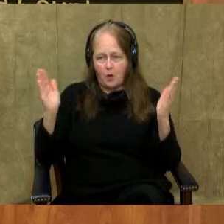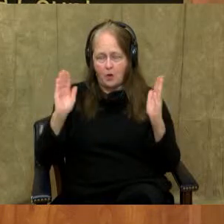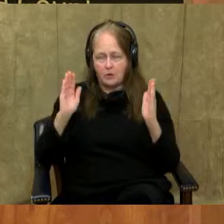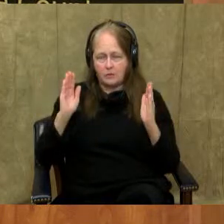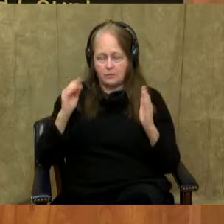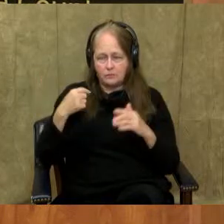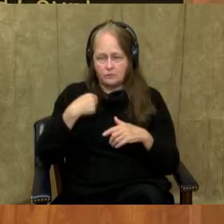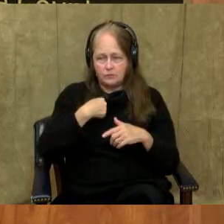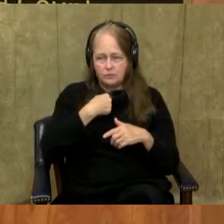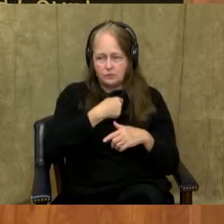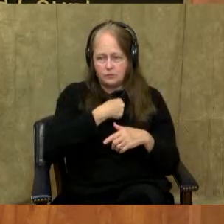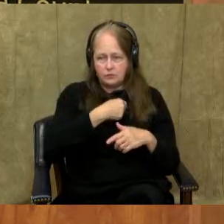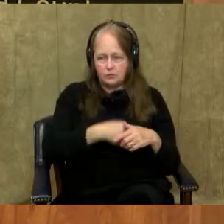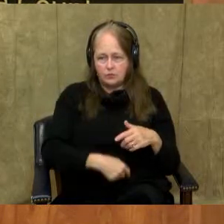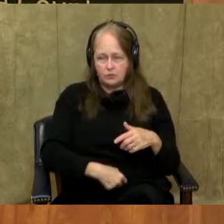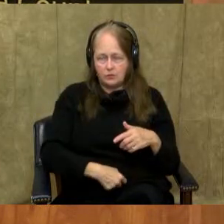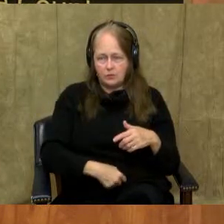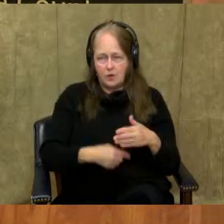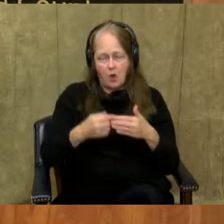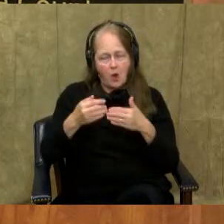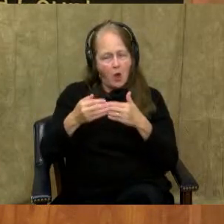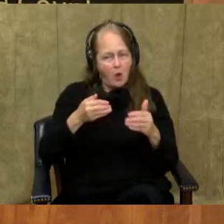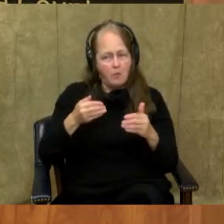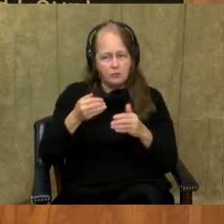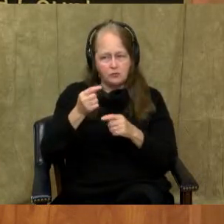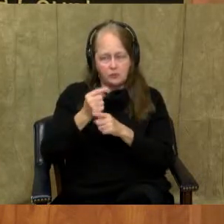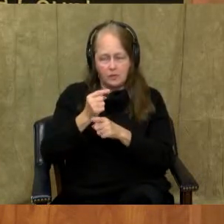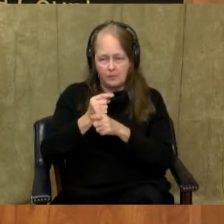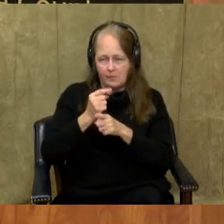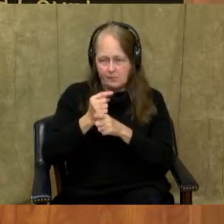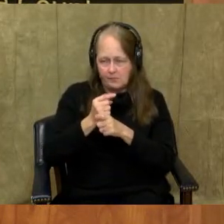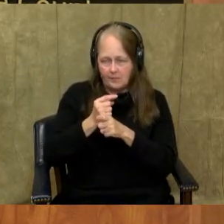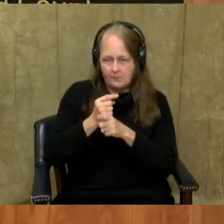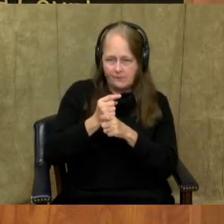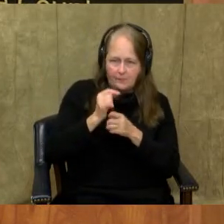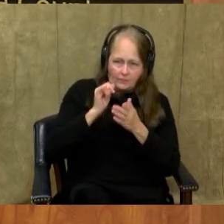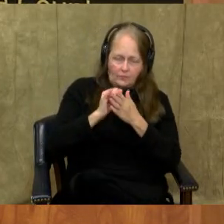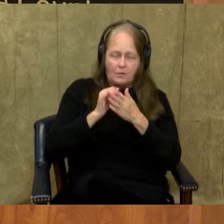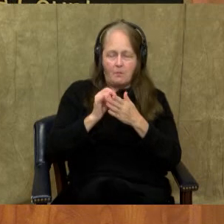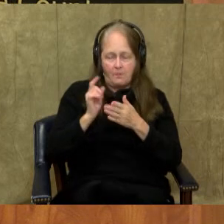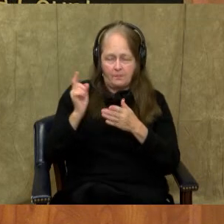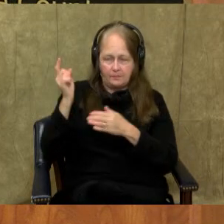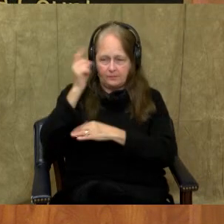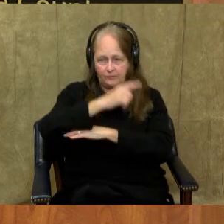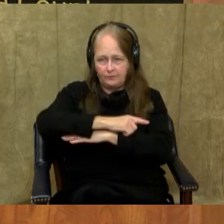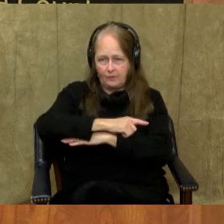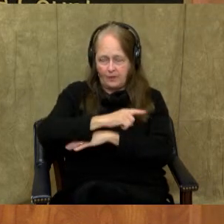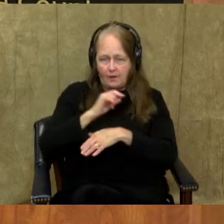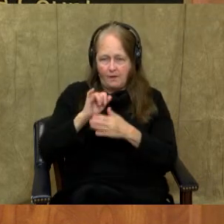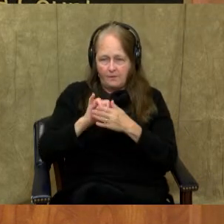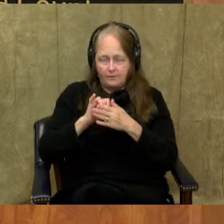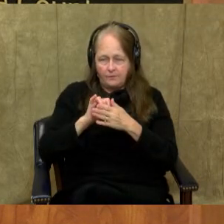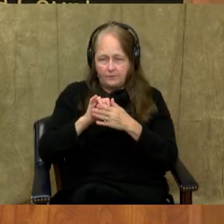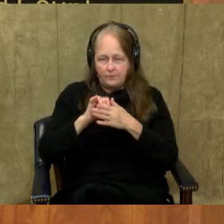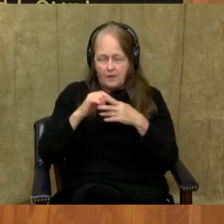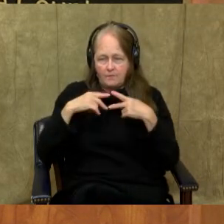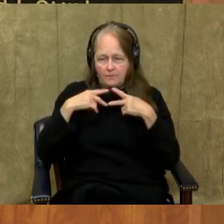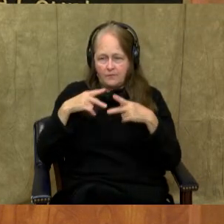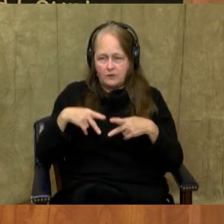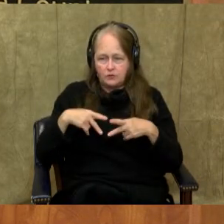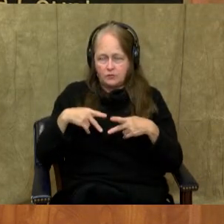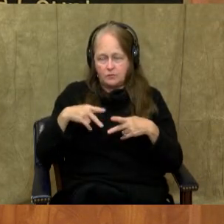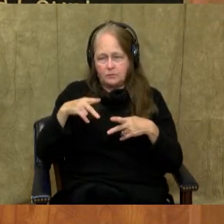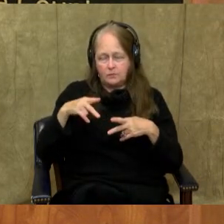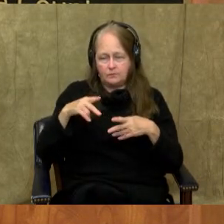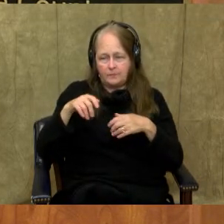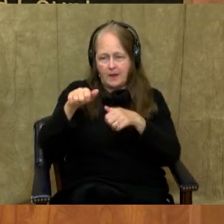mystery location, and you were almost right. So today's objective is to examine the physical geography of this region, East